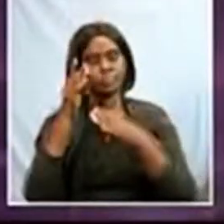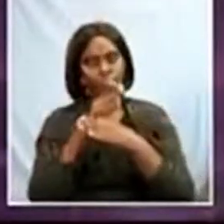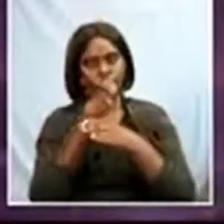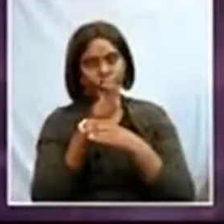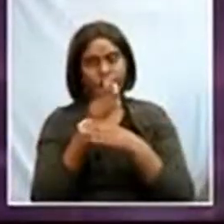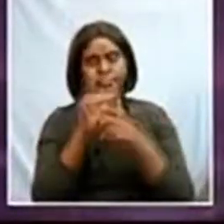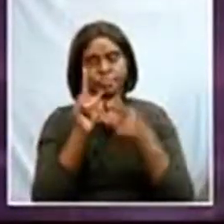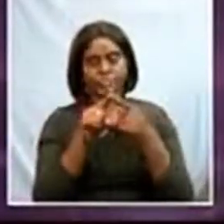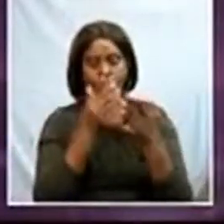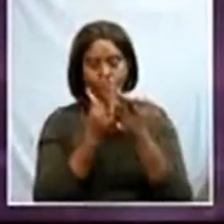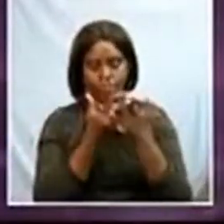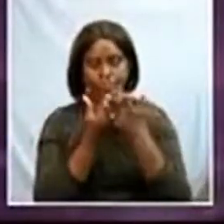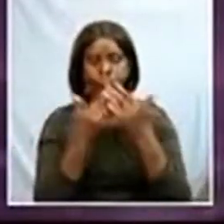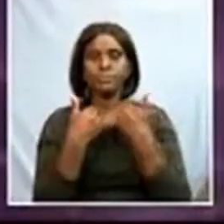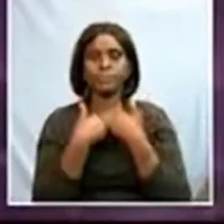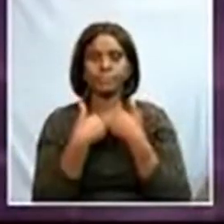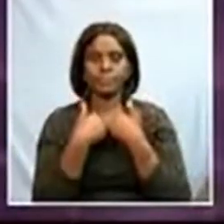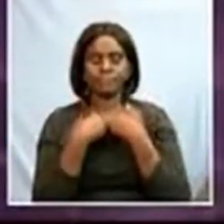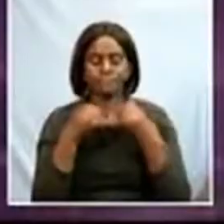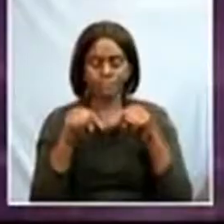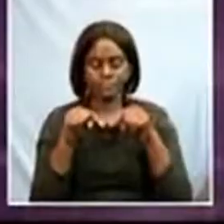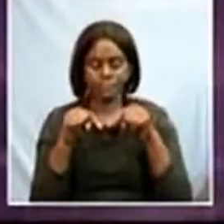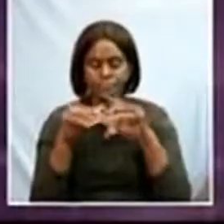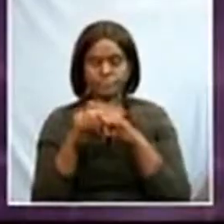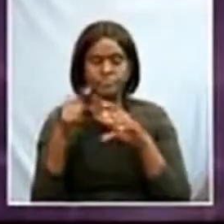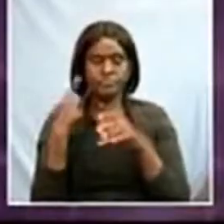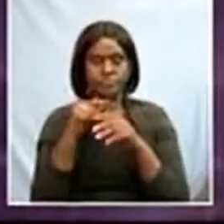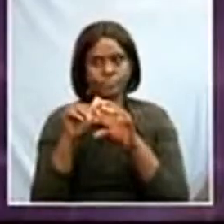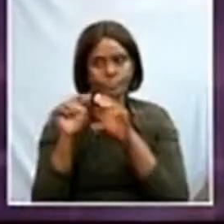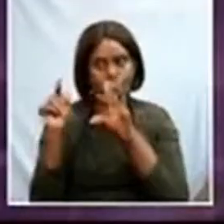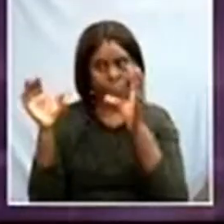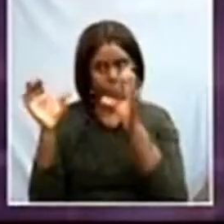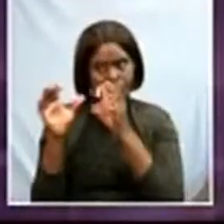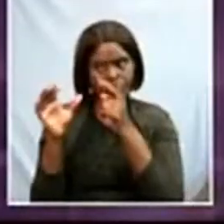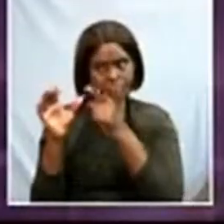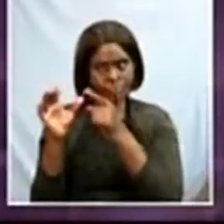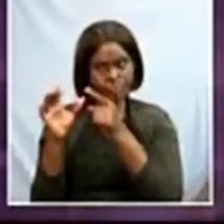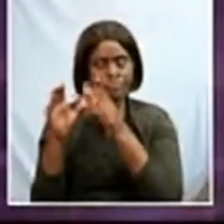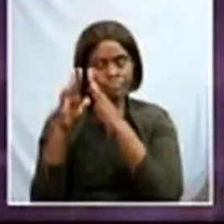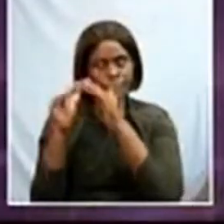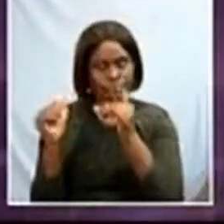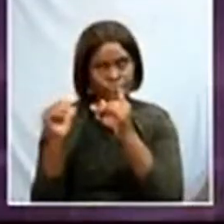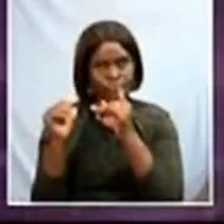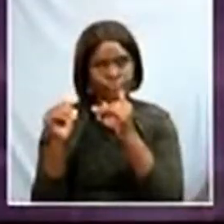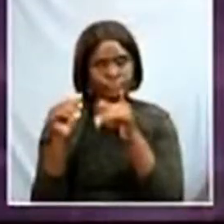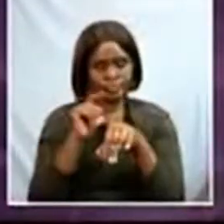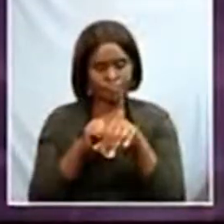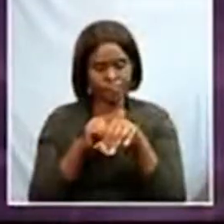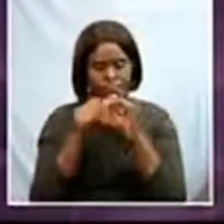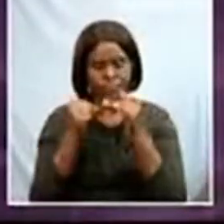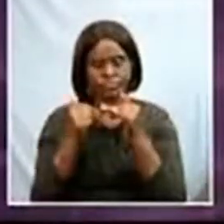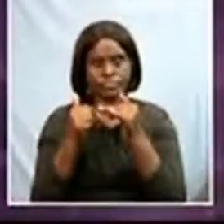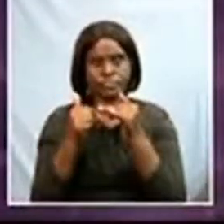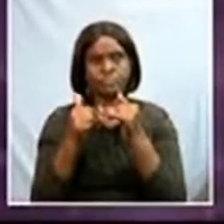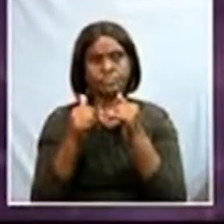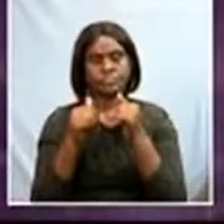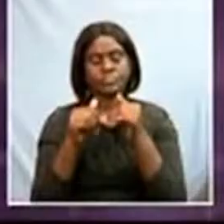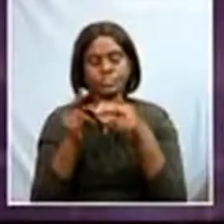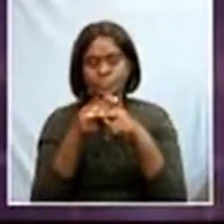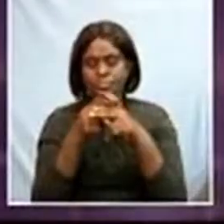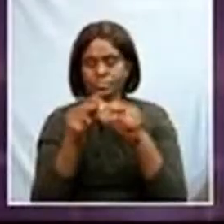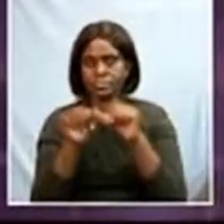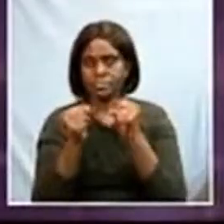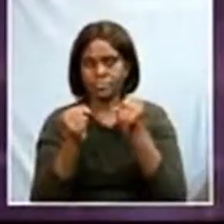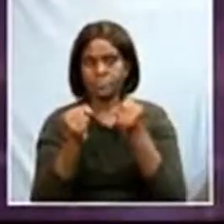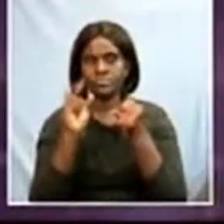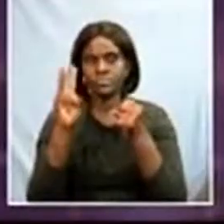be considered on the floor in that committee house. So at this particular time, we take a short break